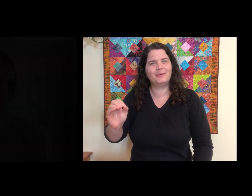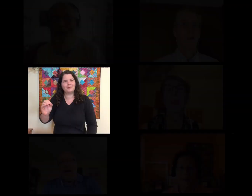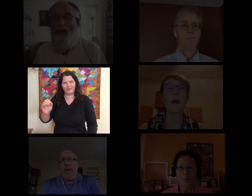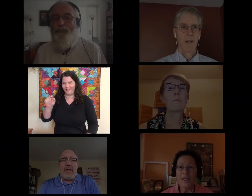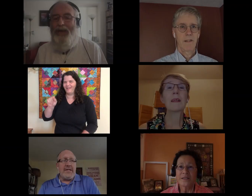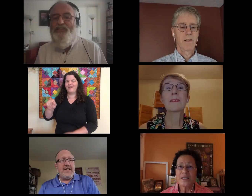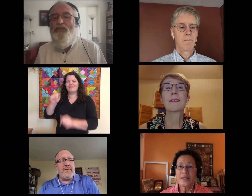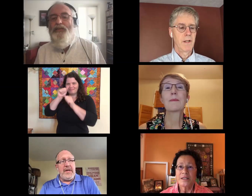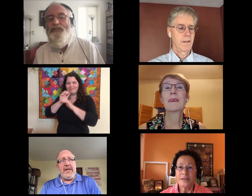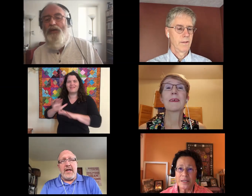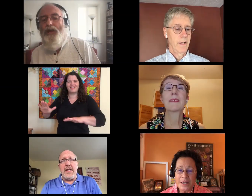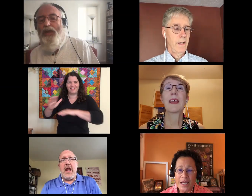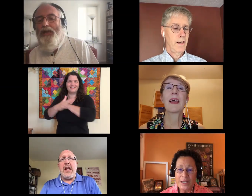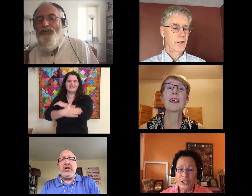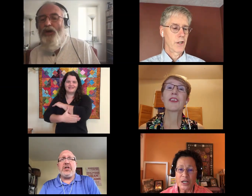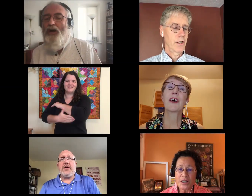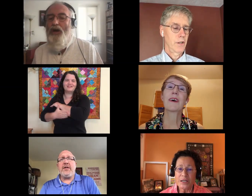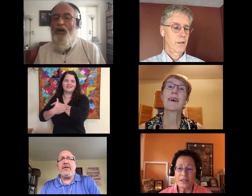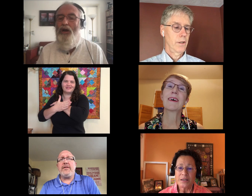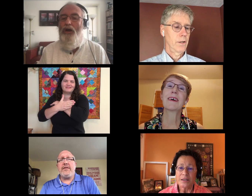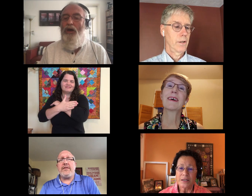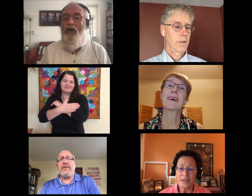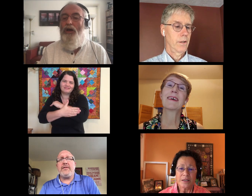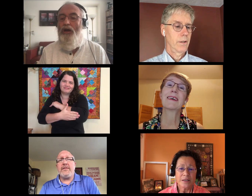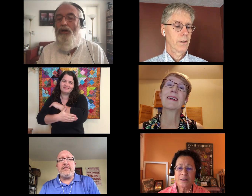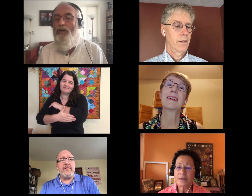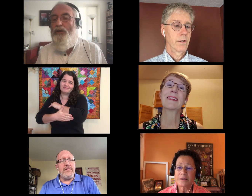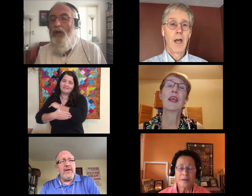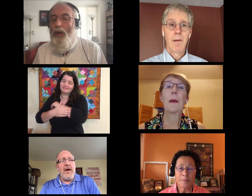choke. Blessed be the nation.